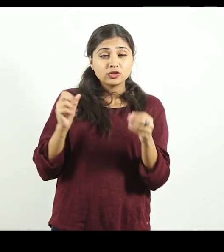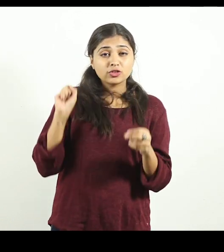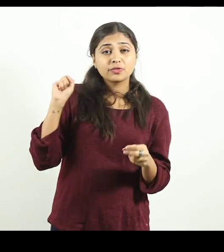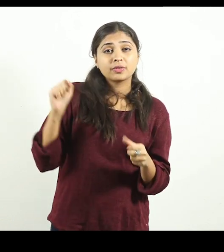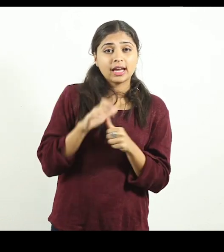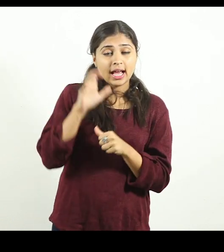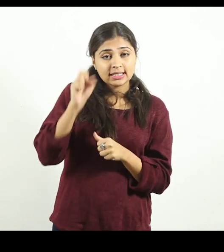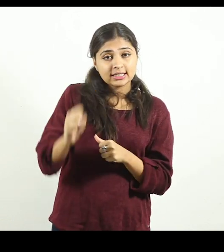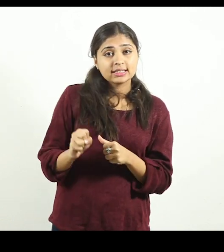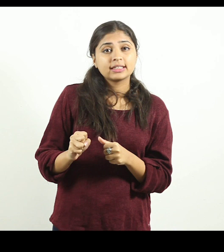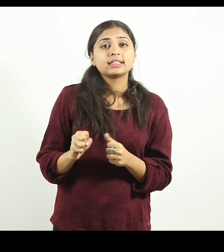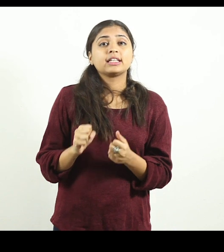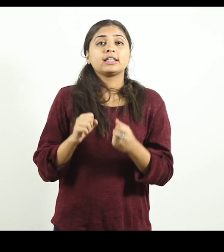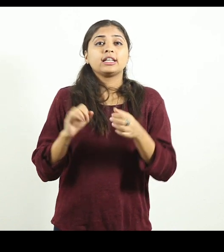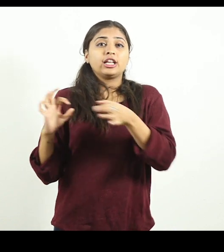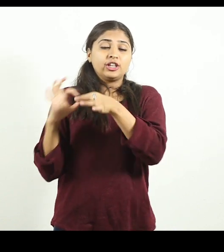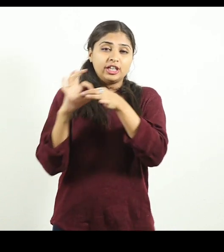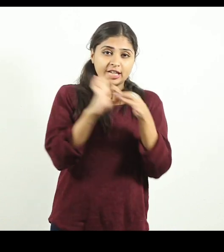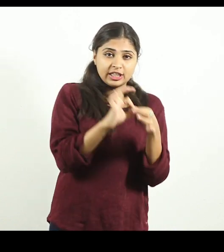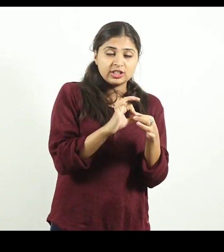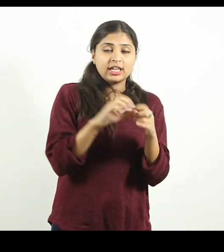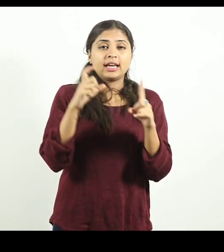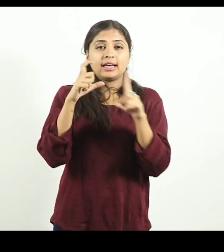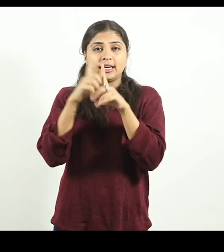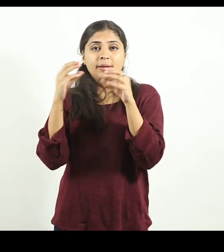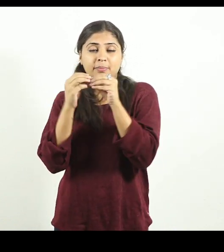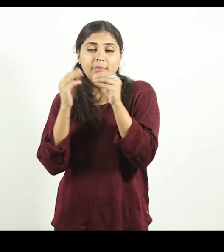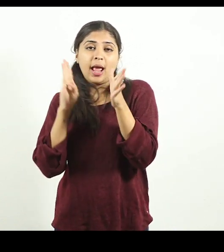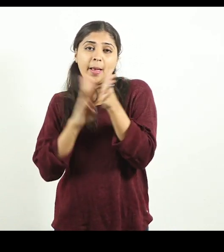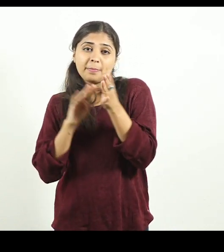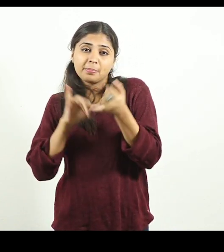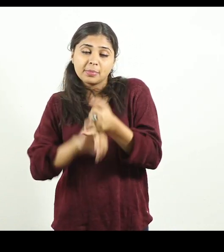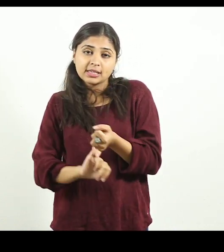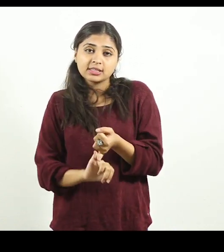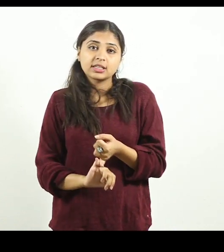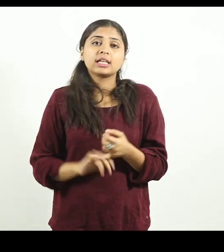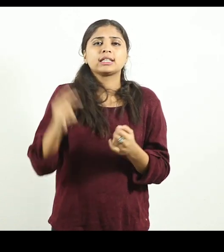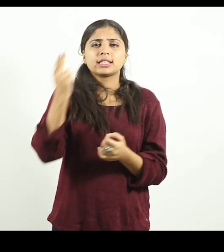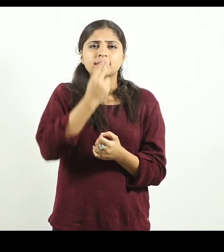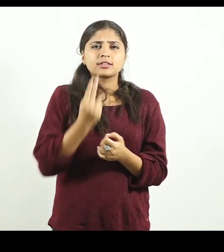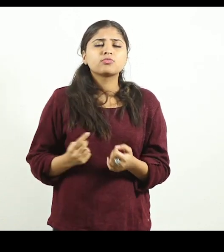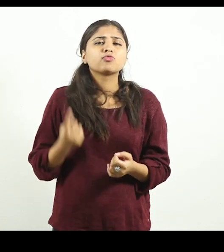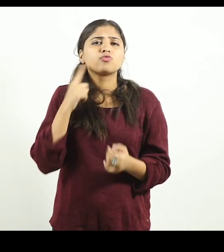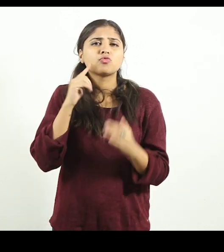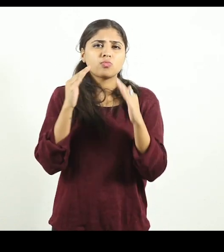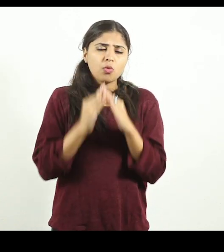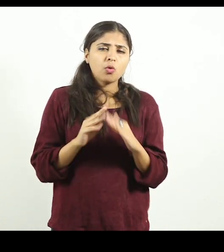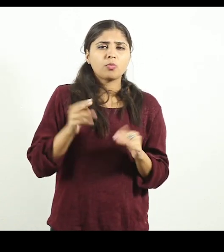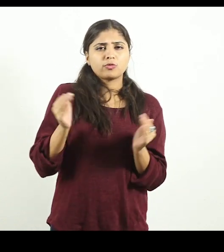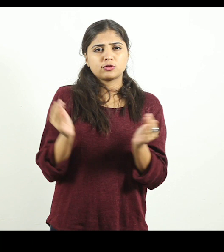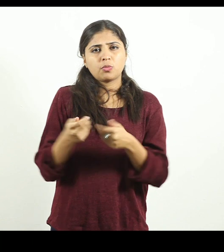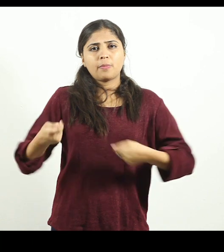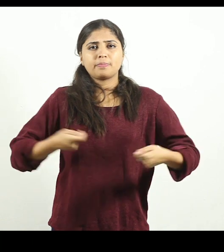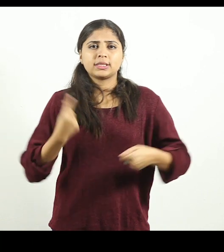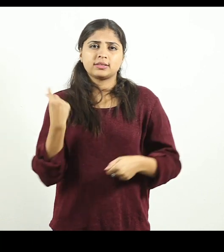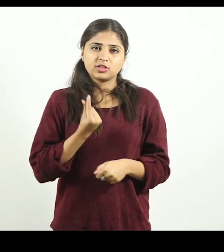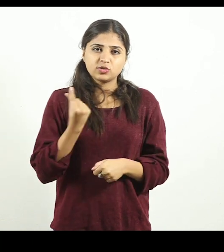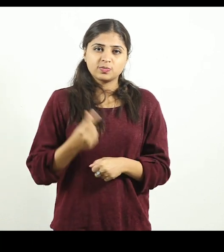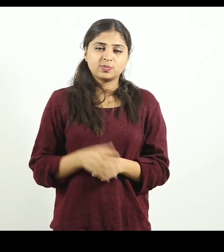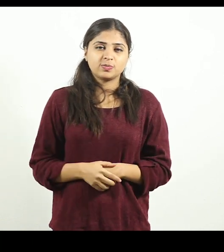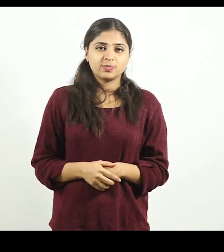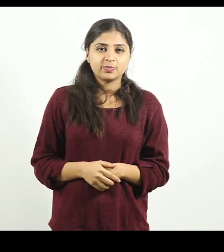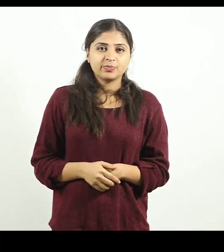database management system (RDBMS) designed primarily for home or small business